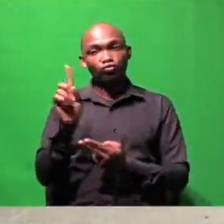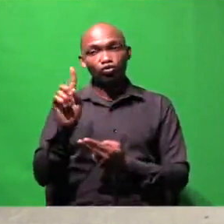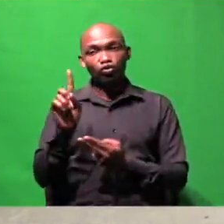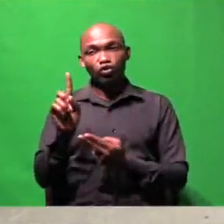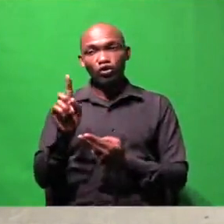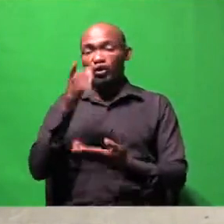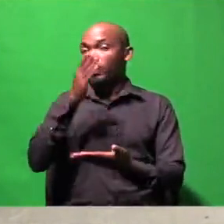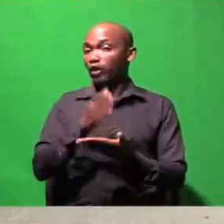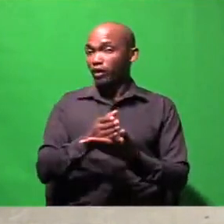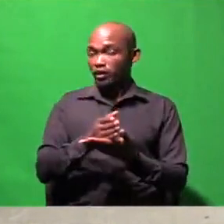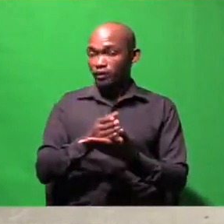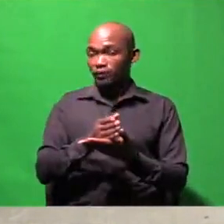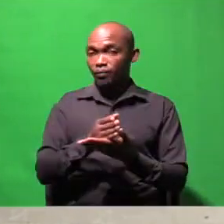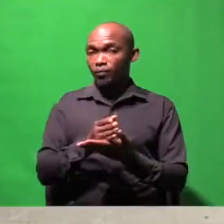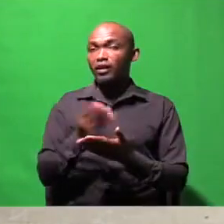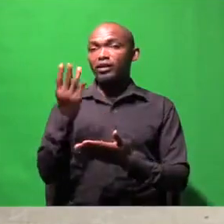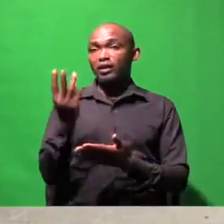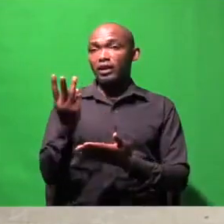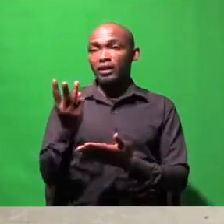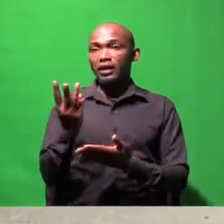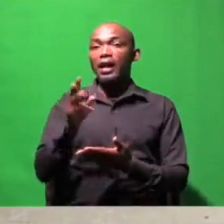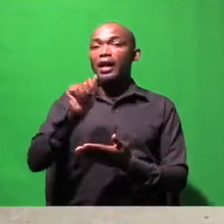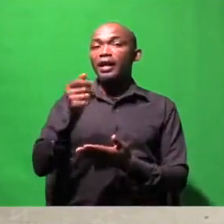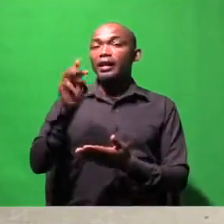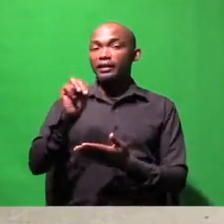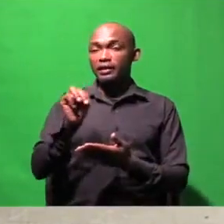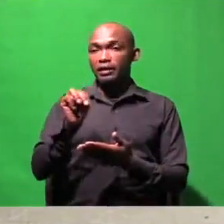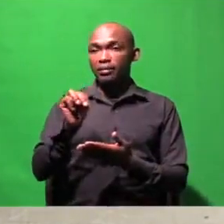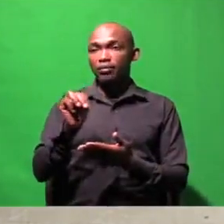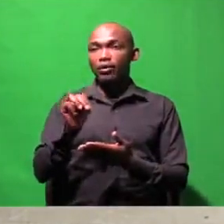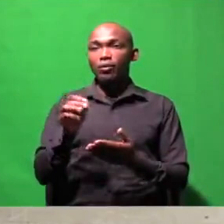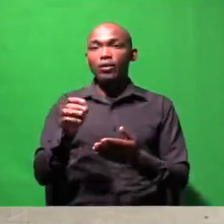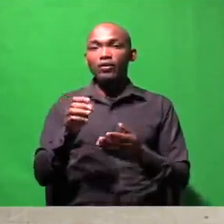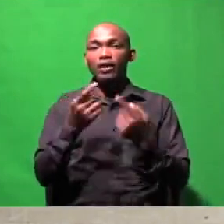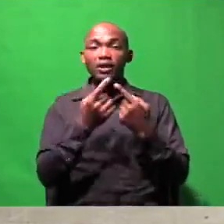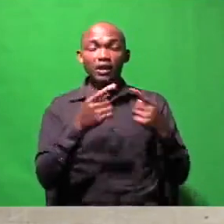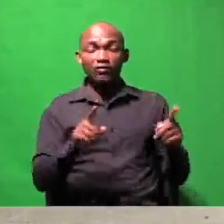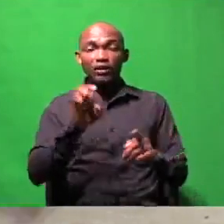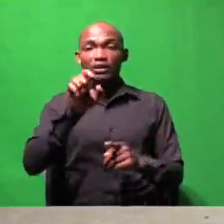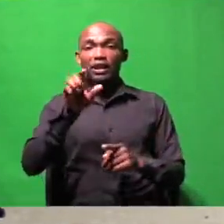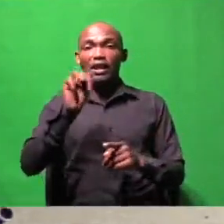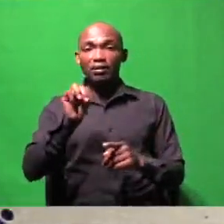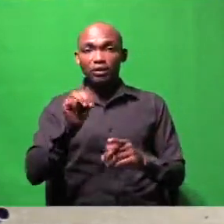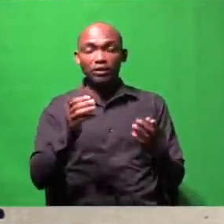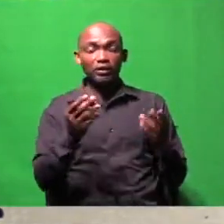not correct. Atom of different element can be same, can have